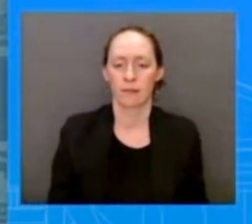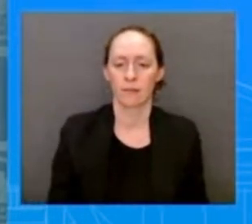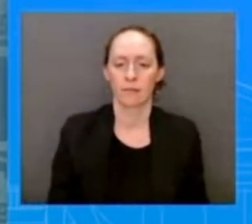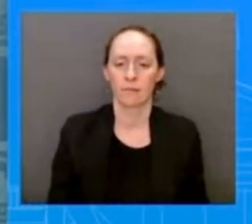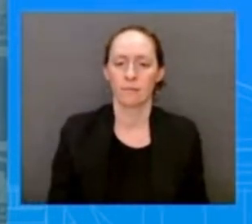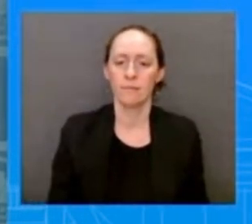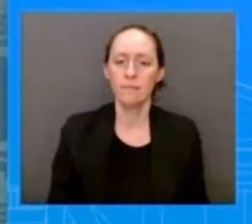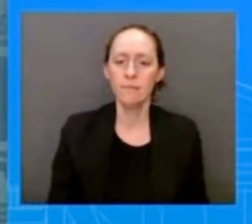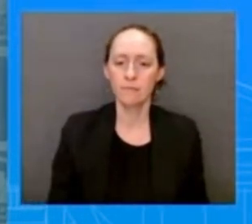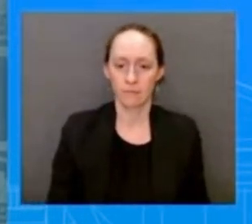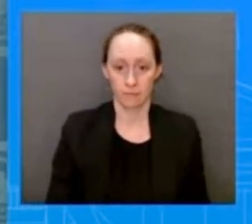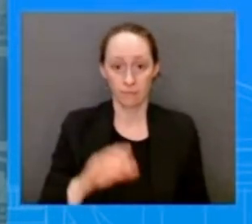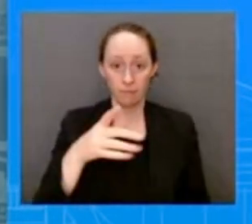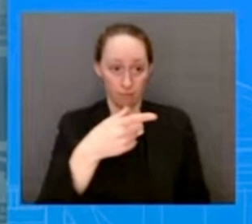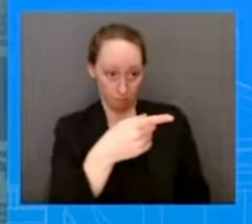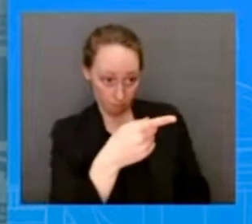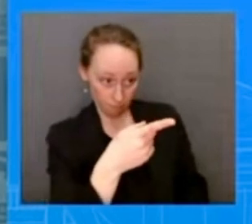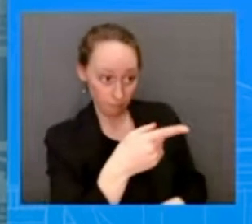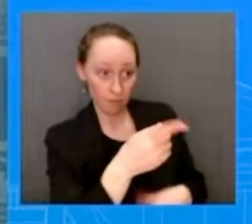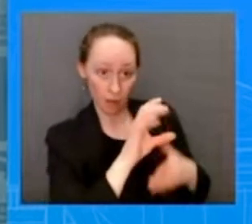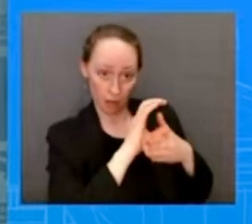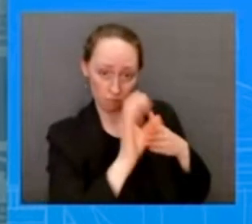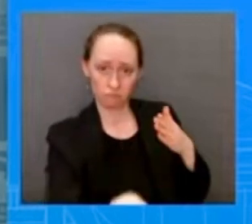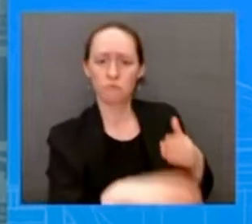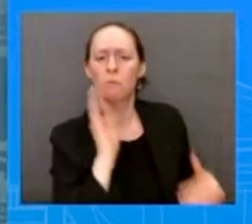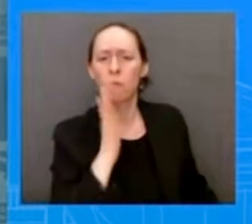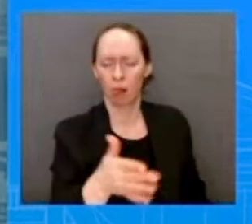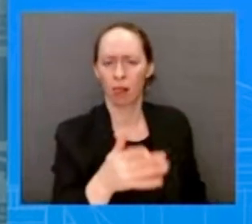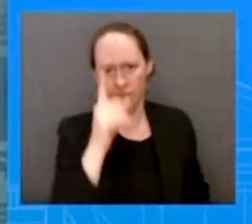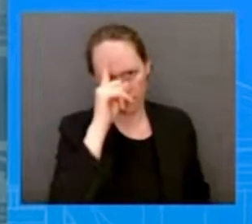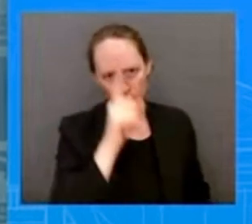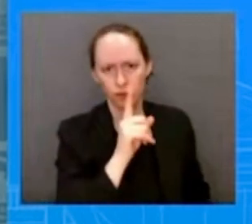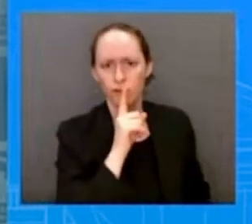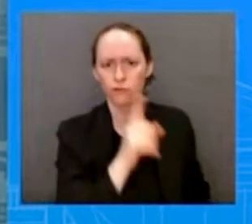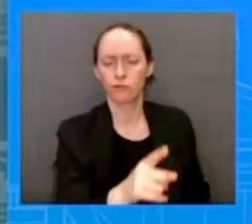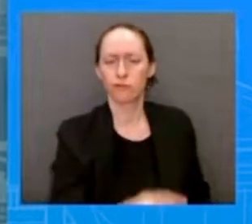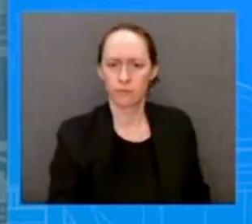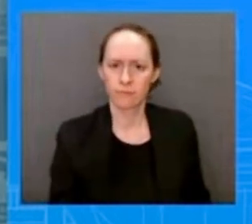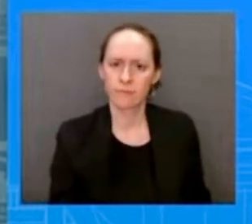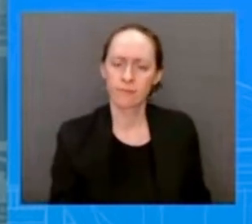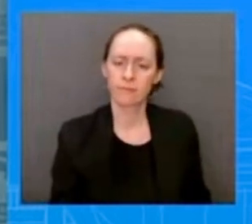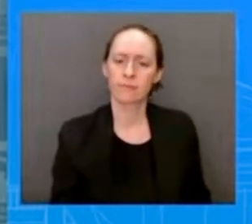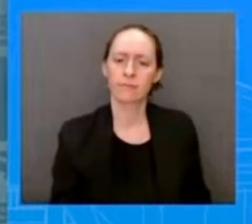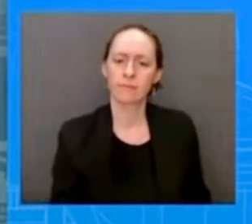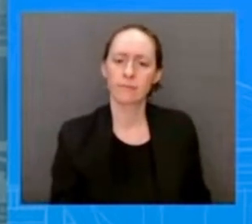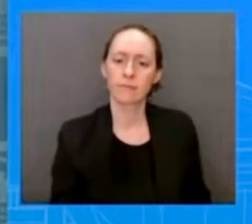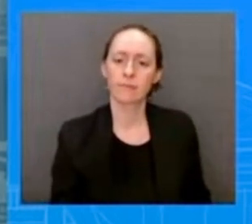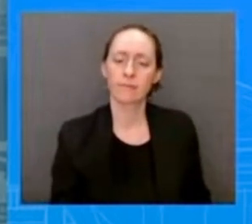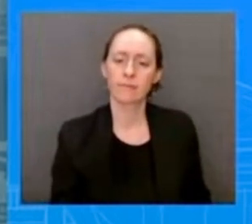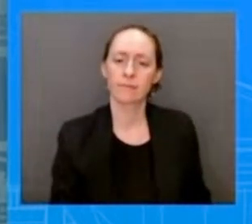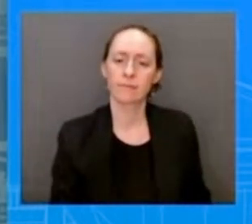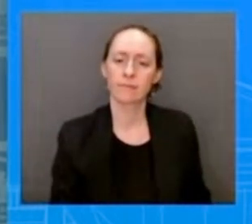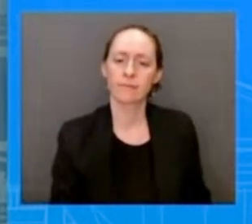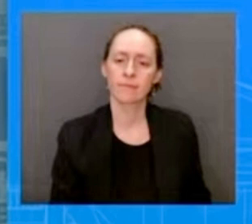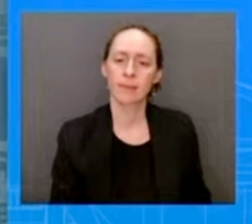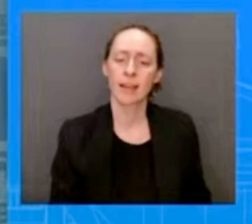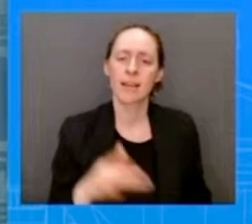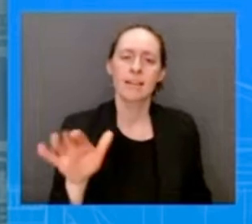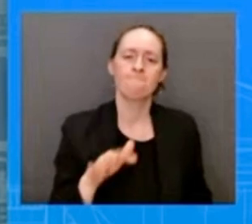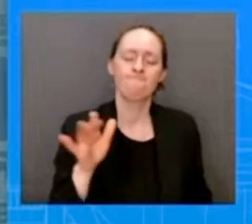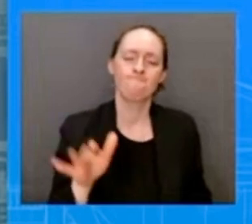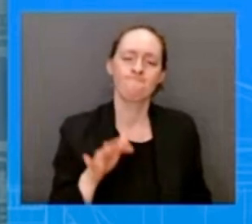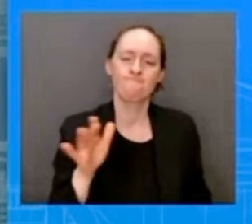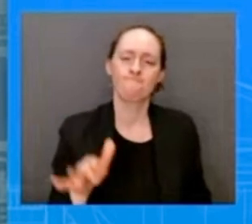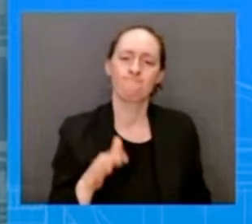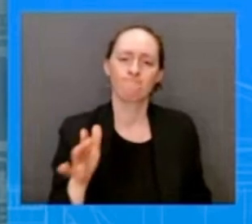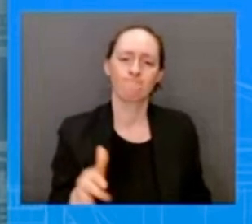We've laid out that that there are tools available to not only the United States but to our allies and partners should China move